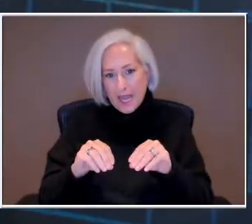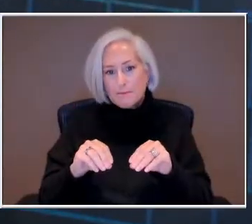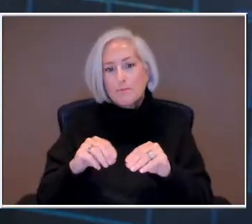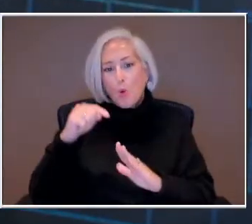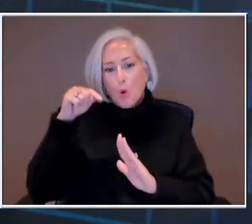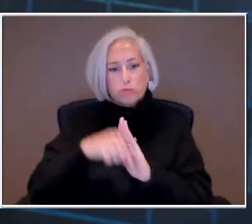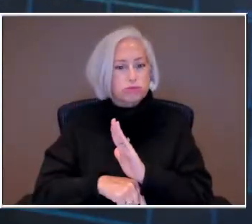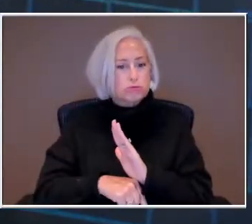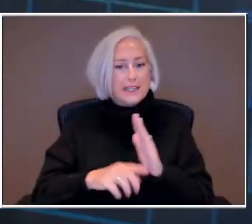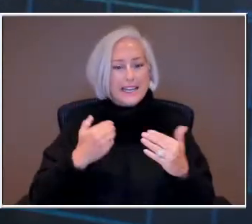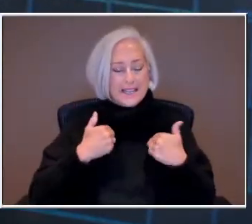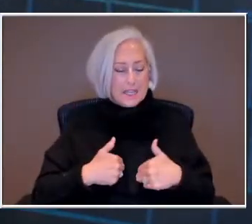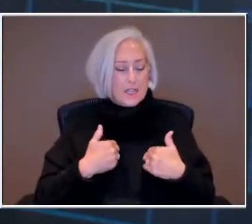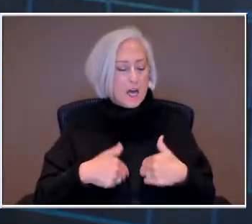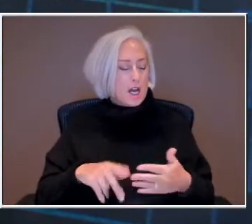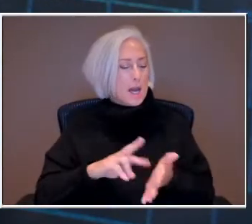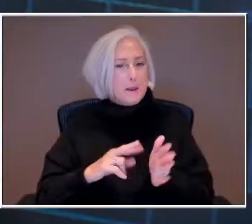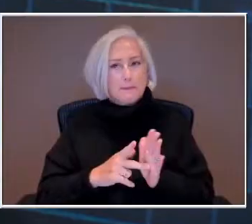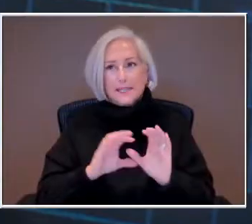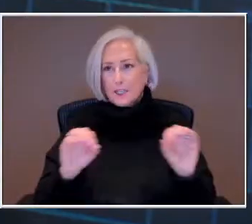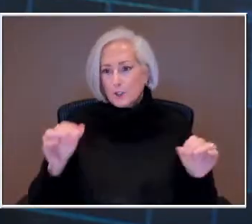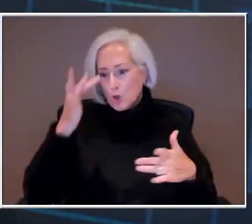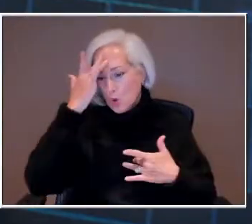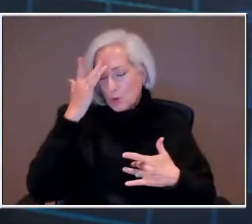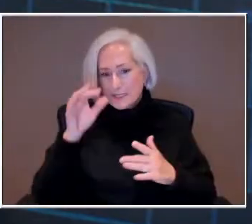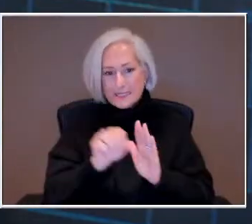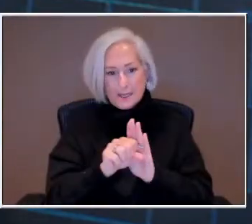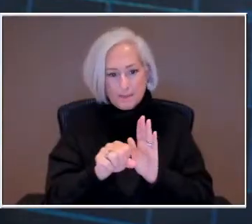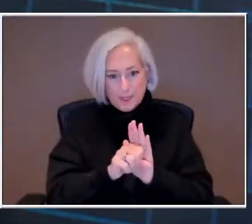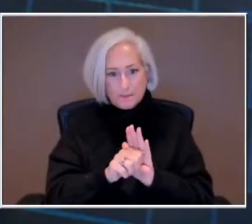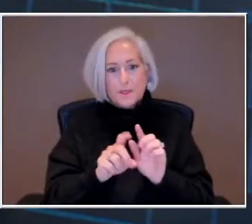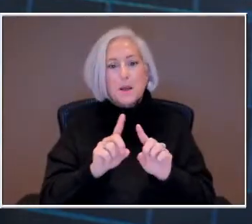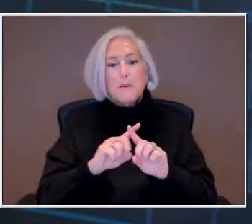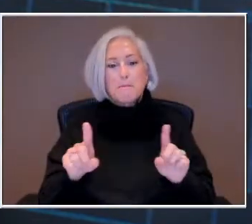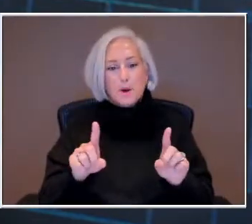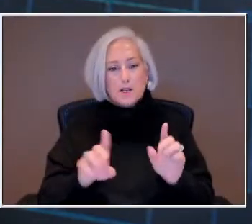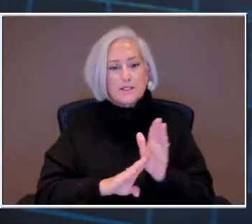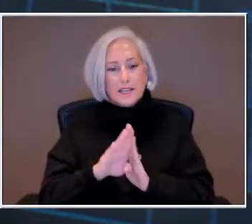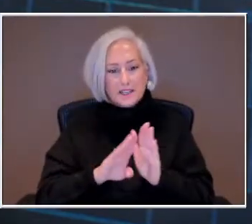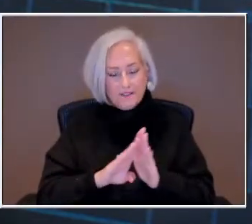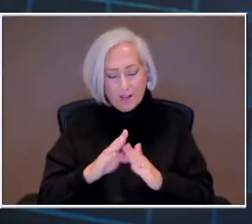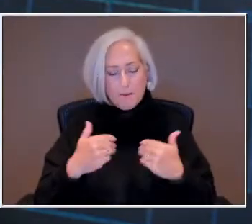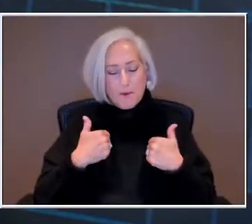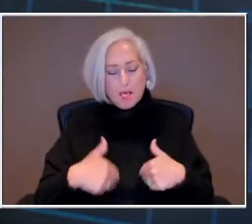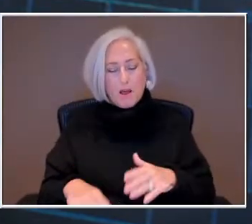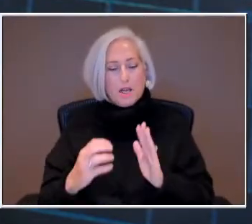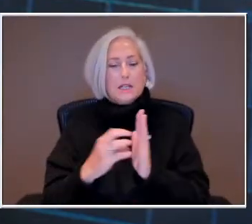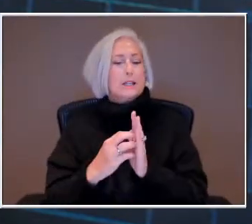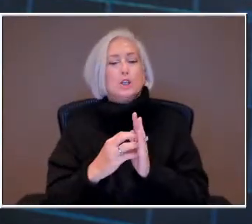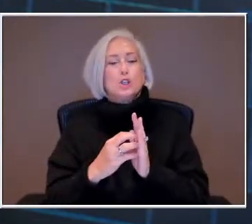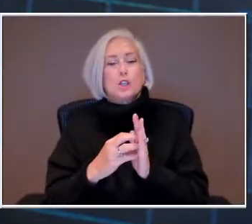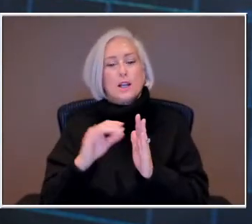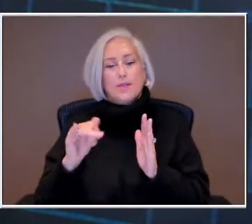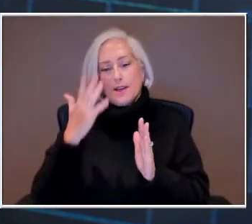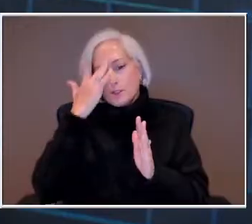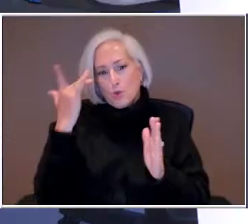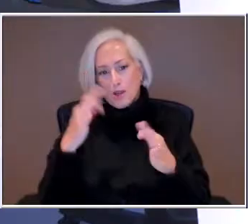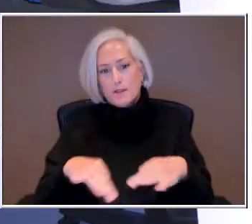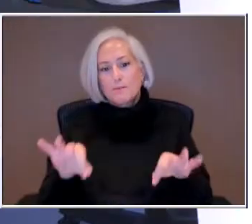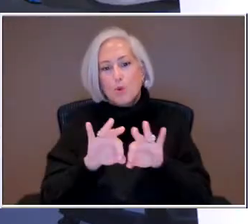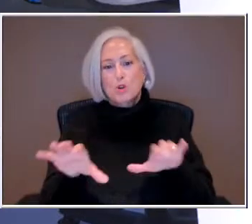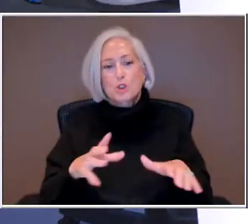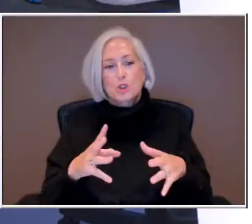So patients may not have any symptoms at all and unfortunately develop already a lung lesion, and that's why the importance of doing lung cancer screening.